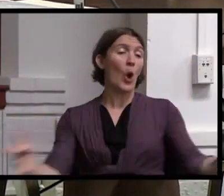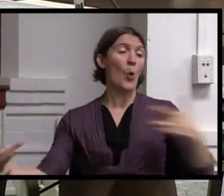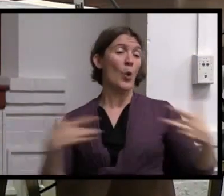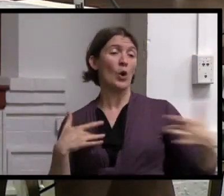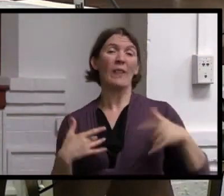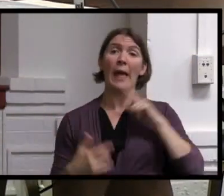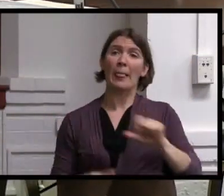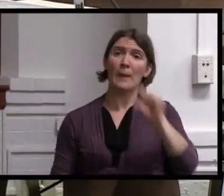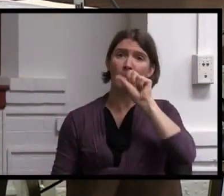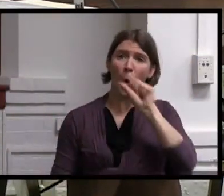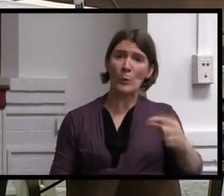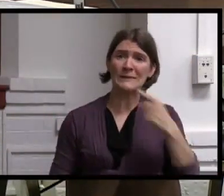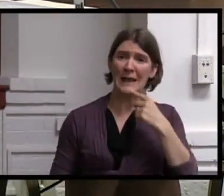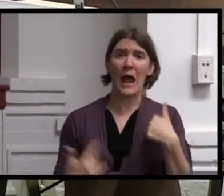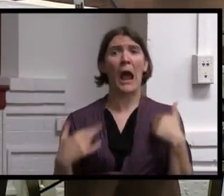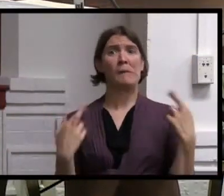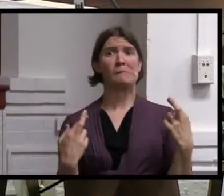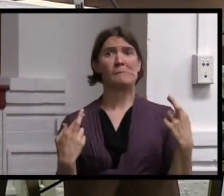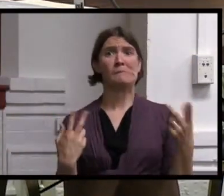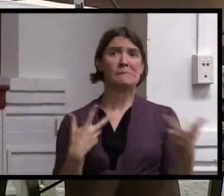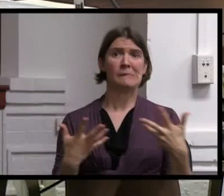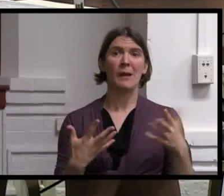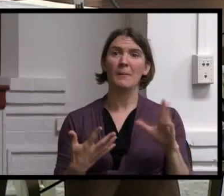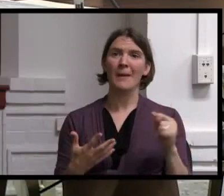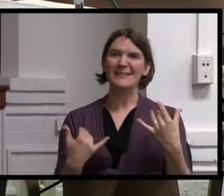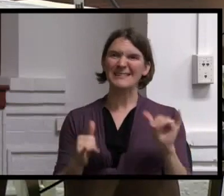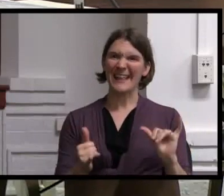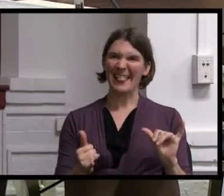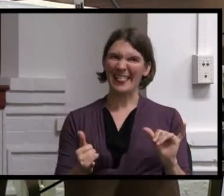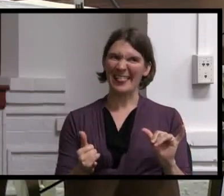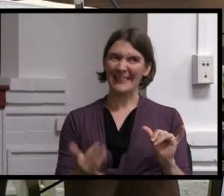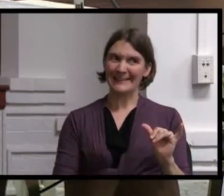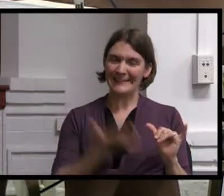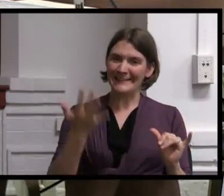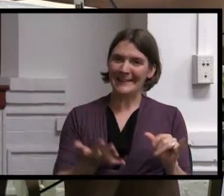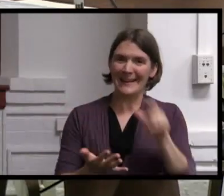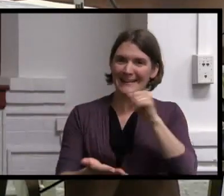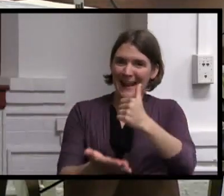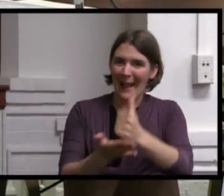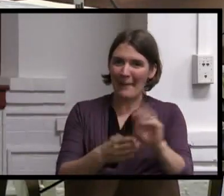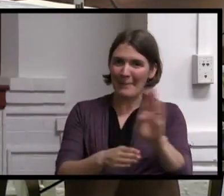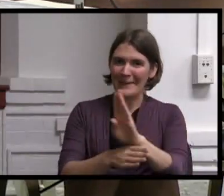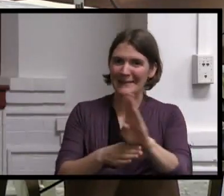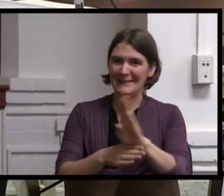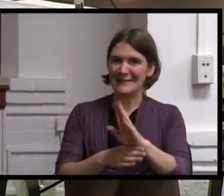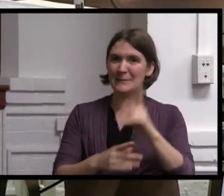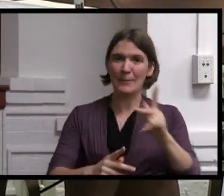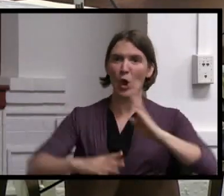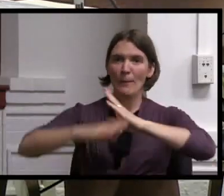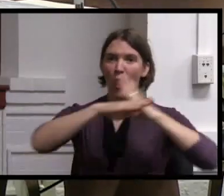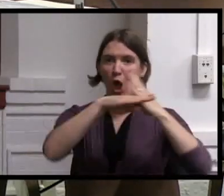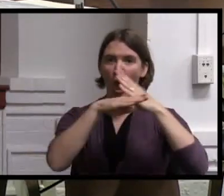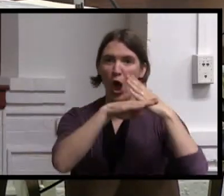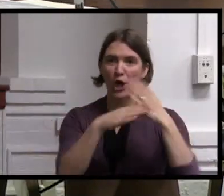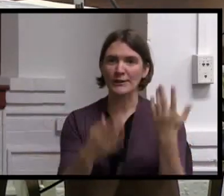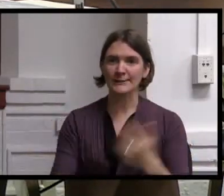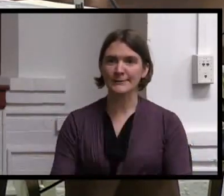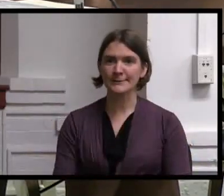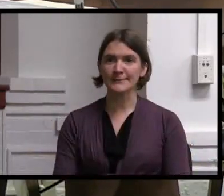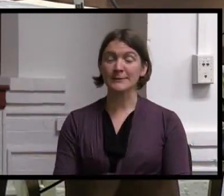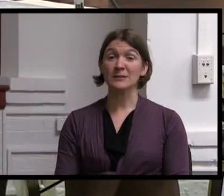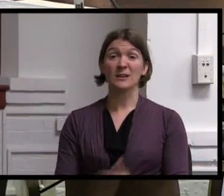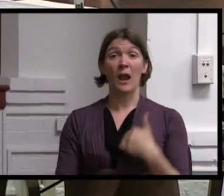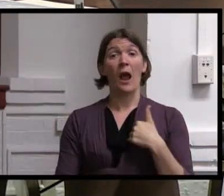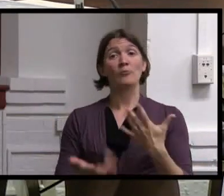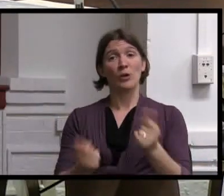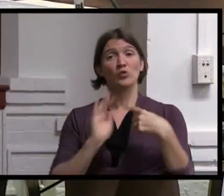to abide by that too. But it does not help many of our downtown business owners. And because I'm